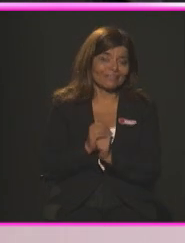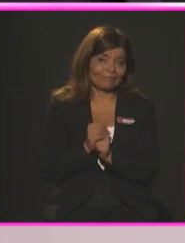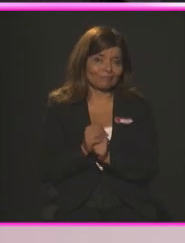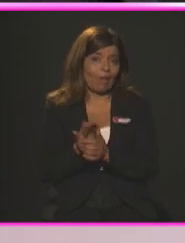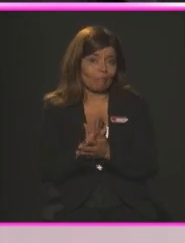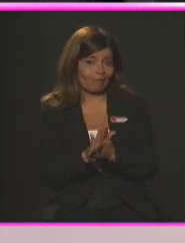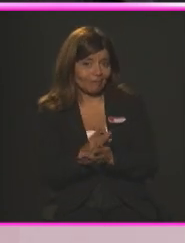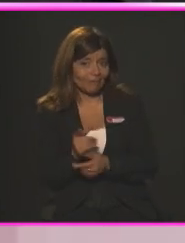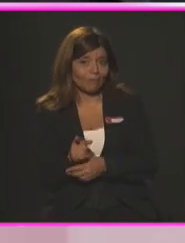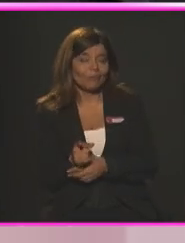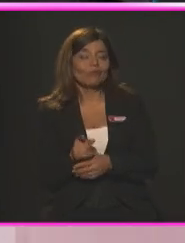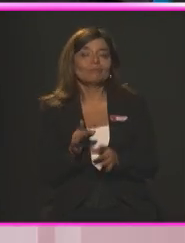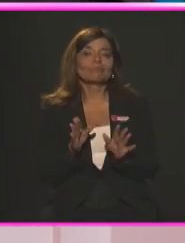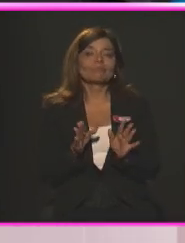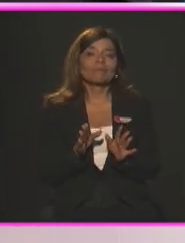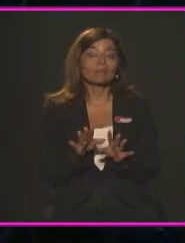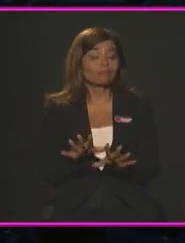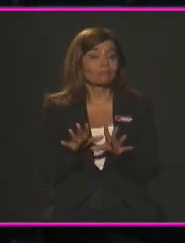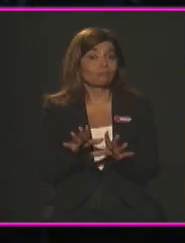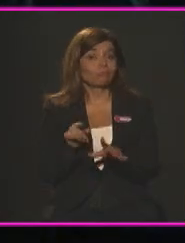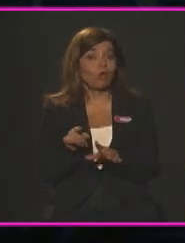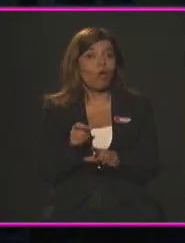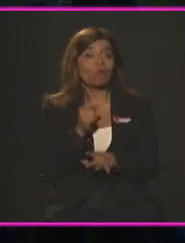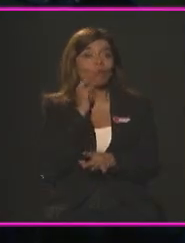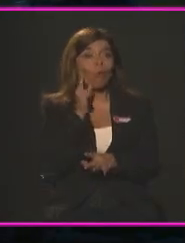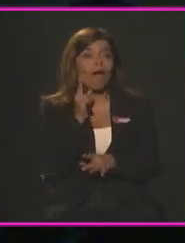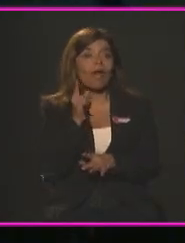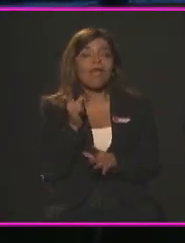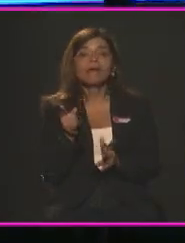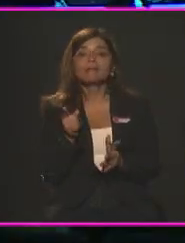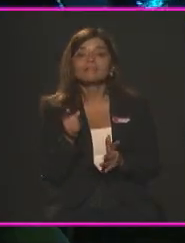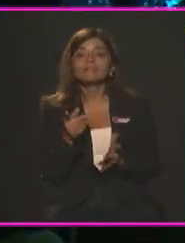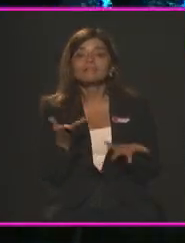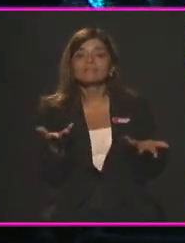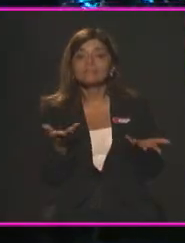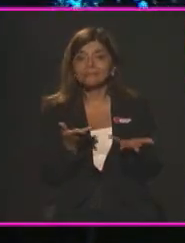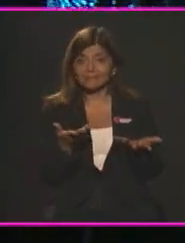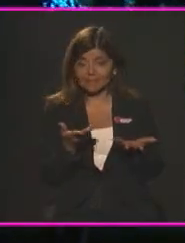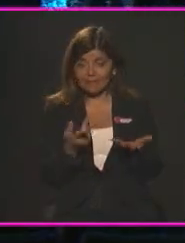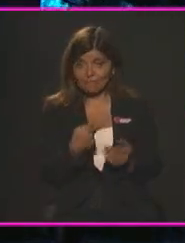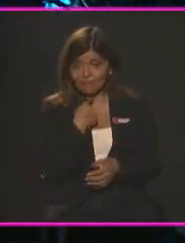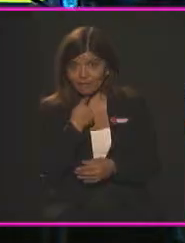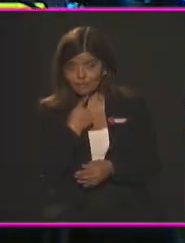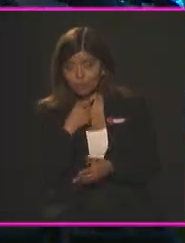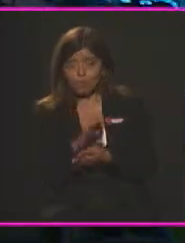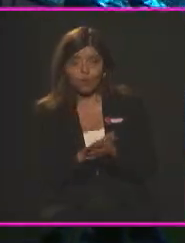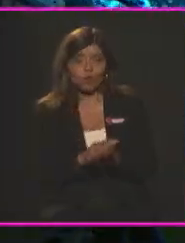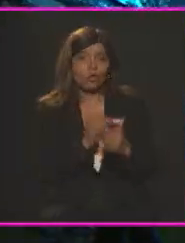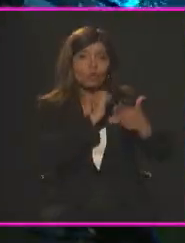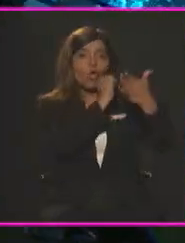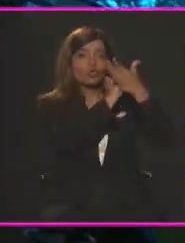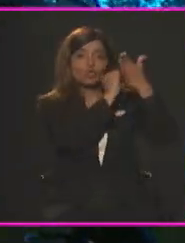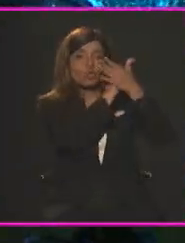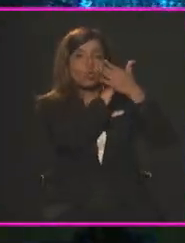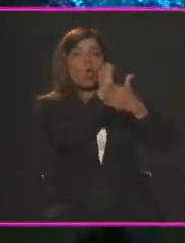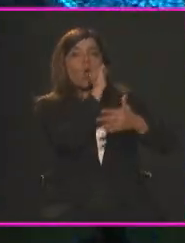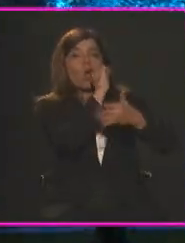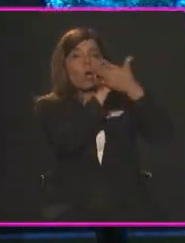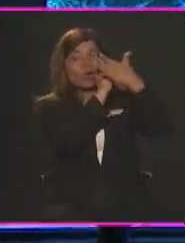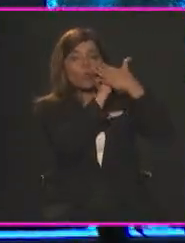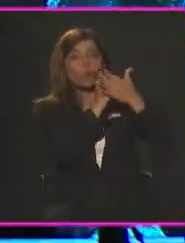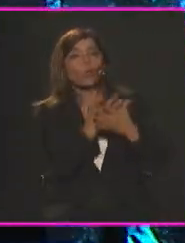large the effects were, or rather how small. So each serving of yogurt per day led to weight loss